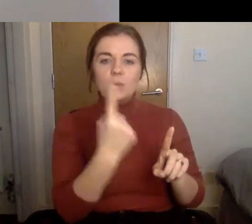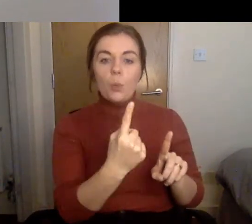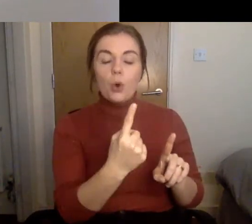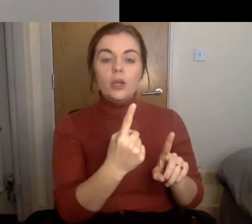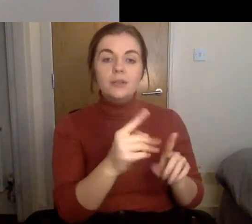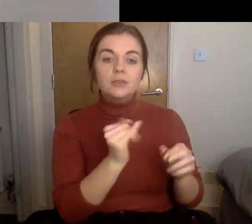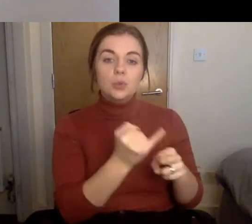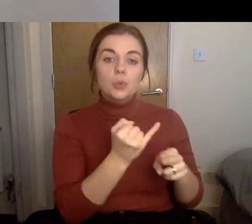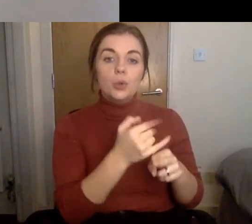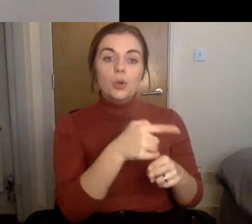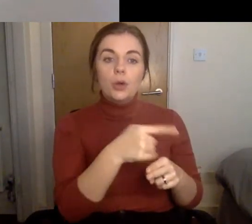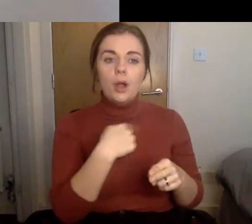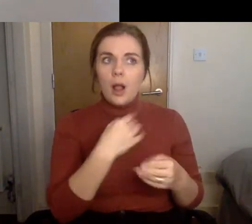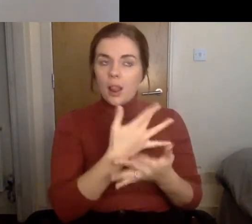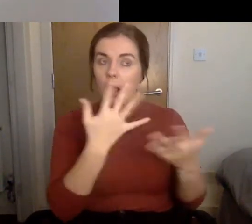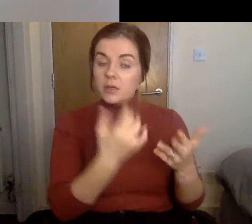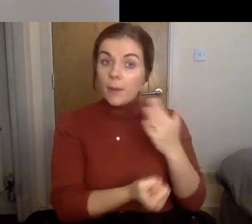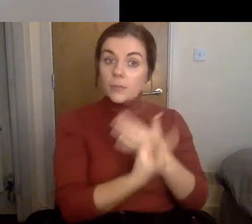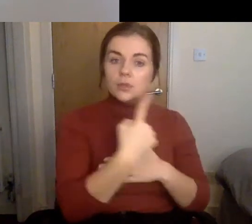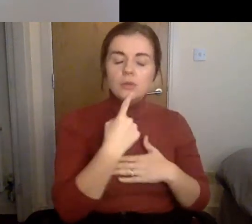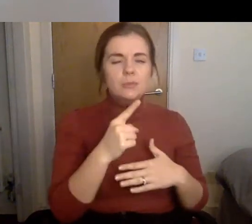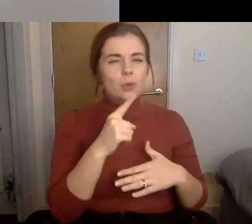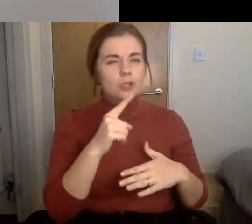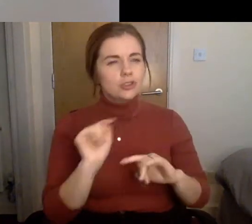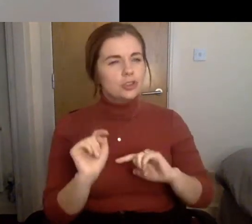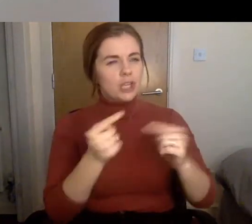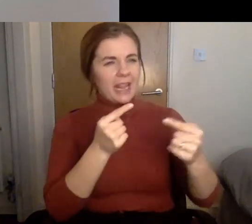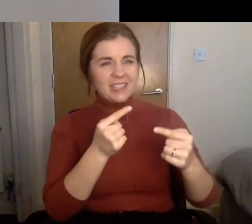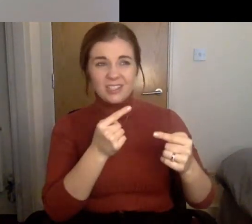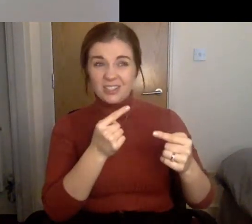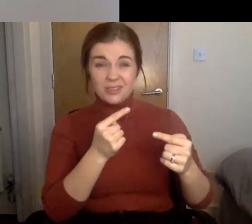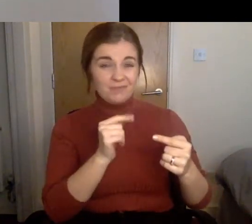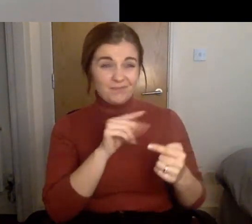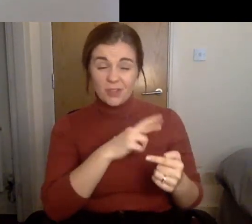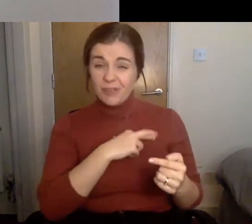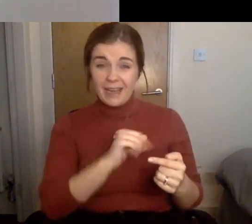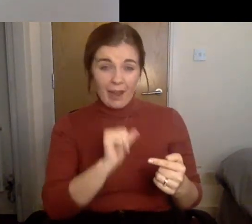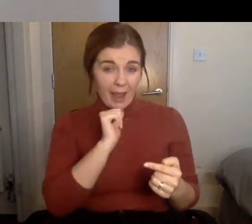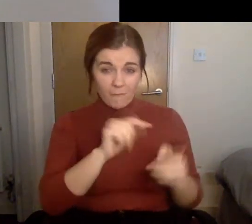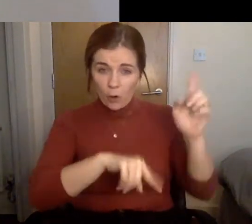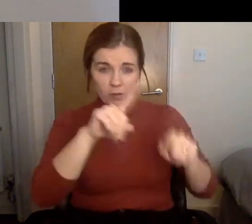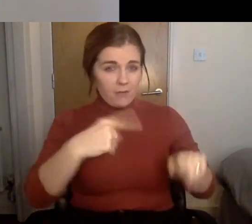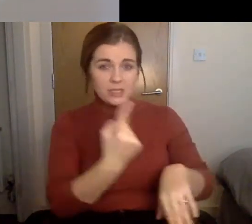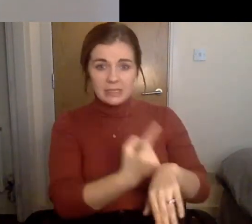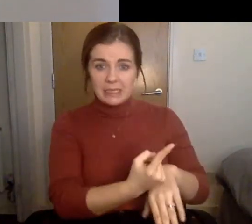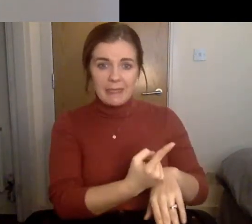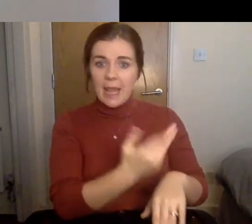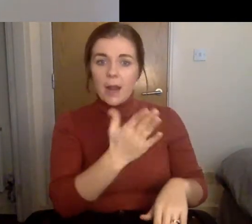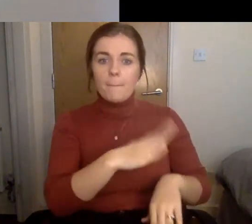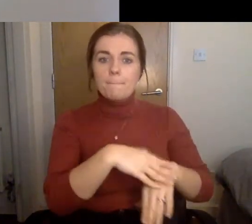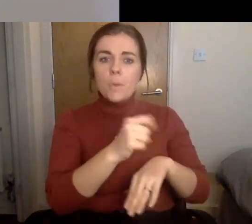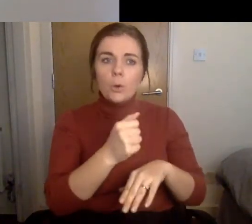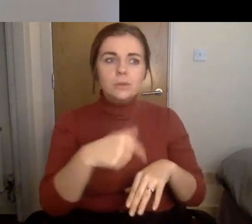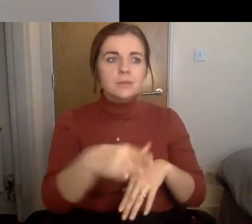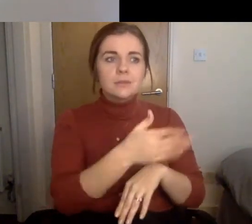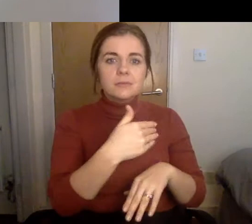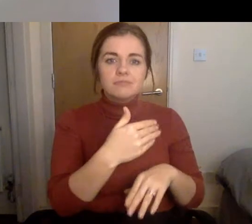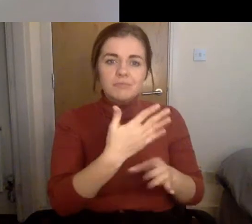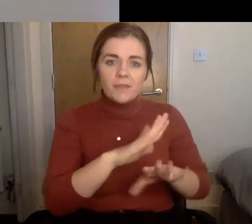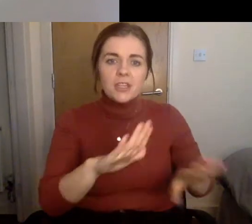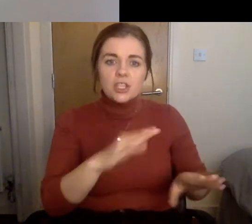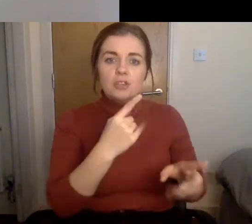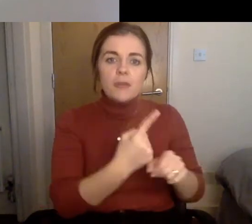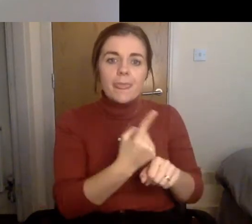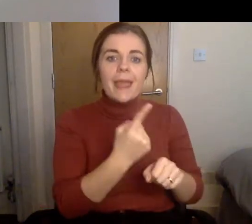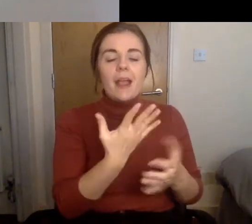opportunities and lots of challenges, but diversity wasn't really one of them. Most of our kids were kind of were Catholic anyway,